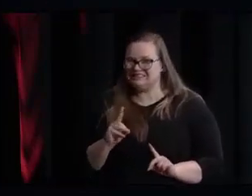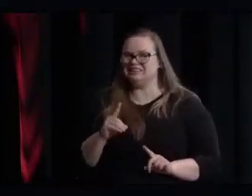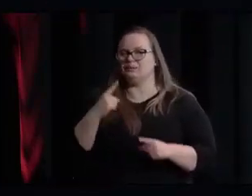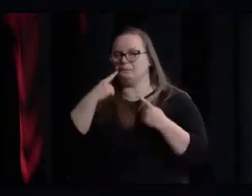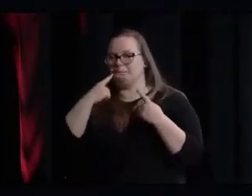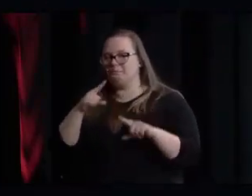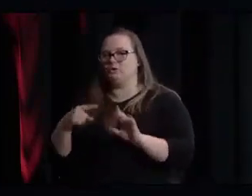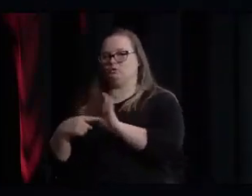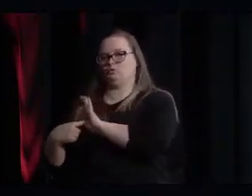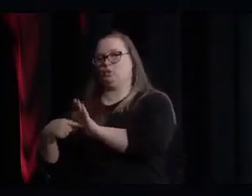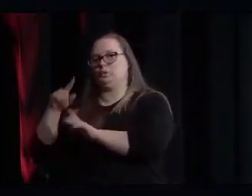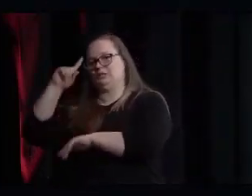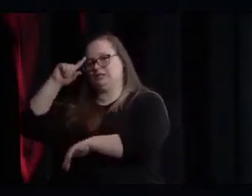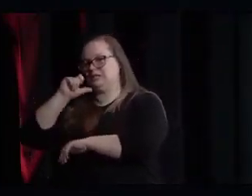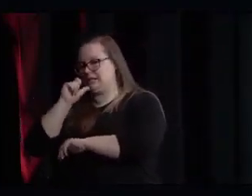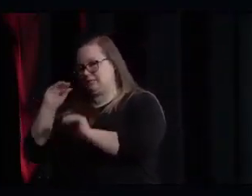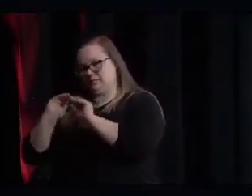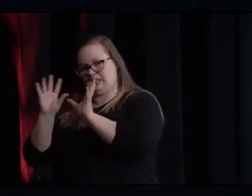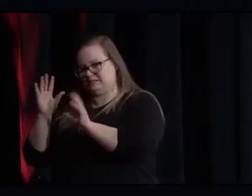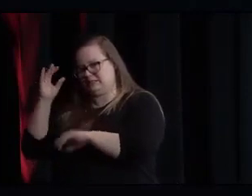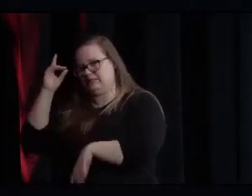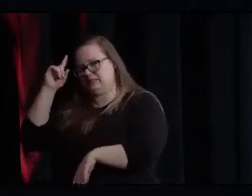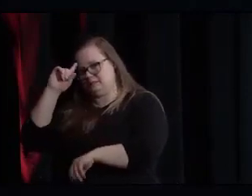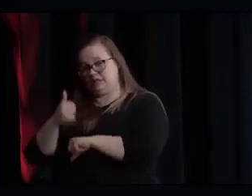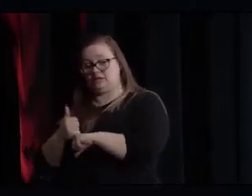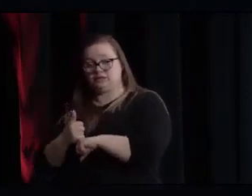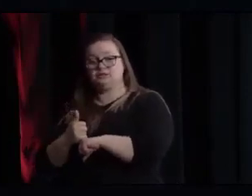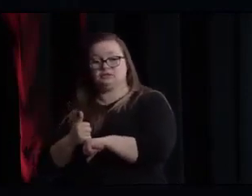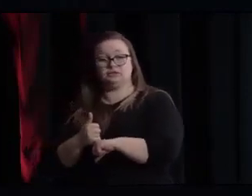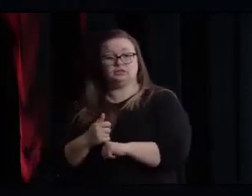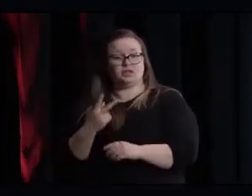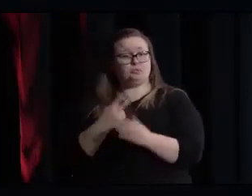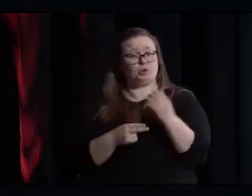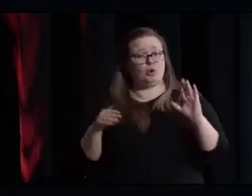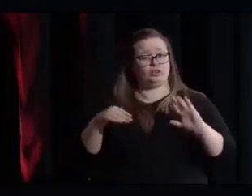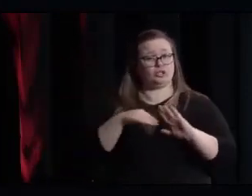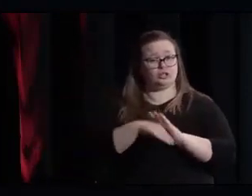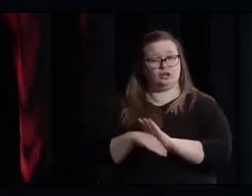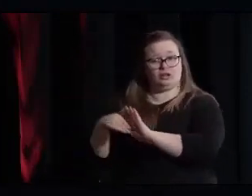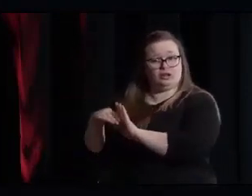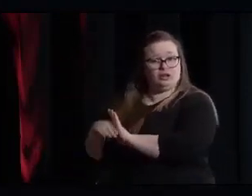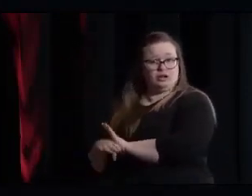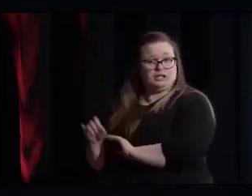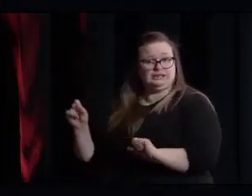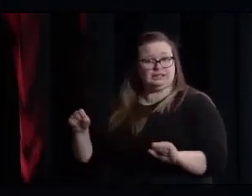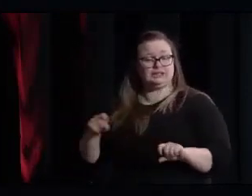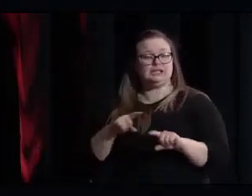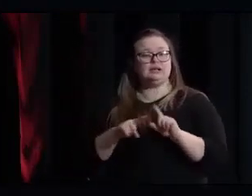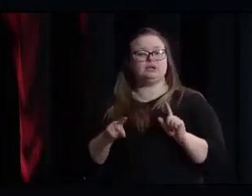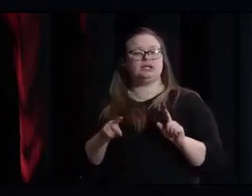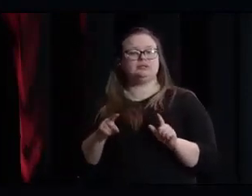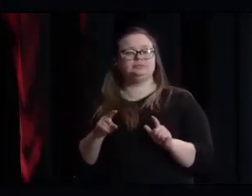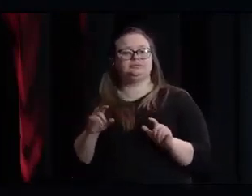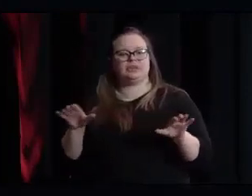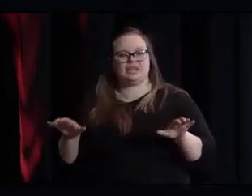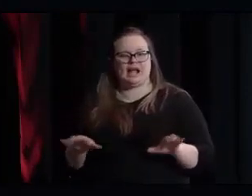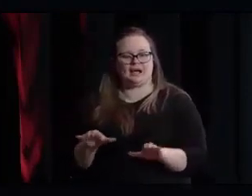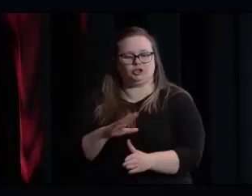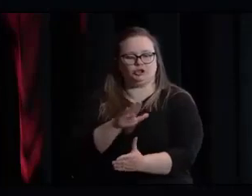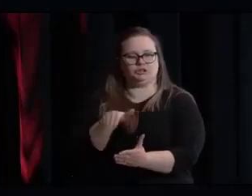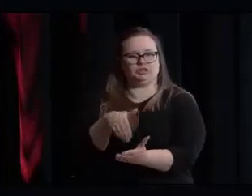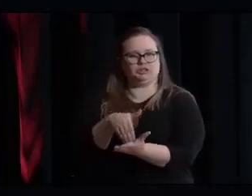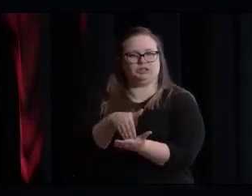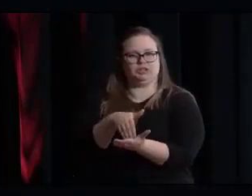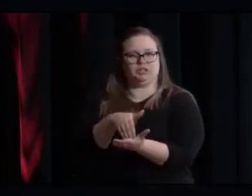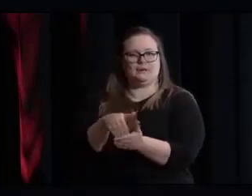And even though bias is on the decline, there is a gap. There is a gap in action. There is a gap in behavior.